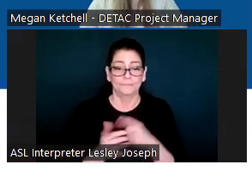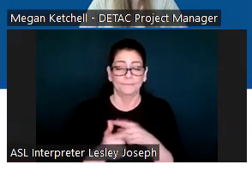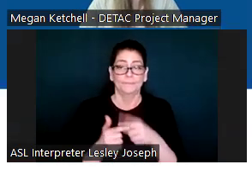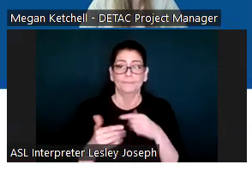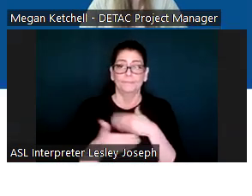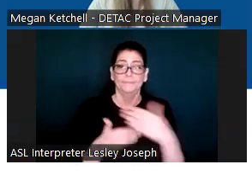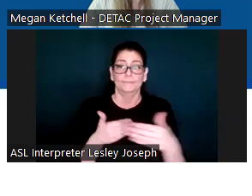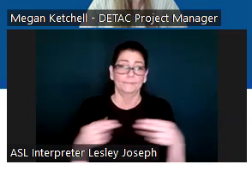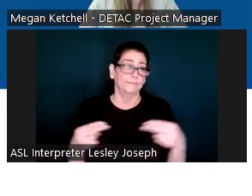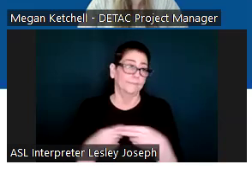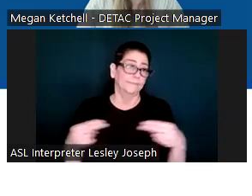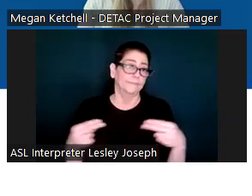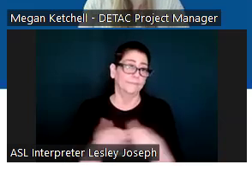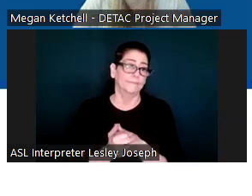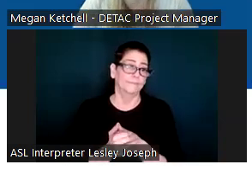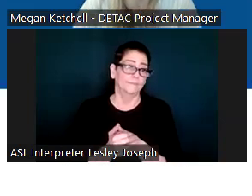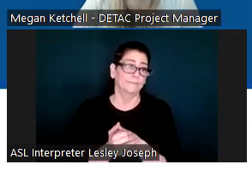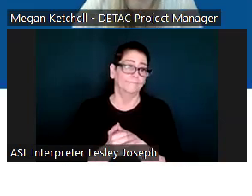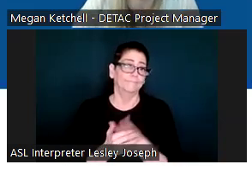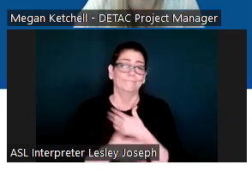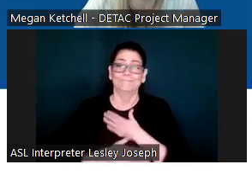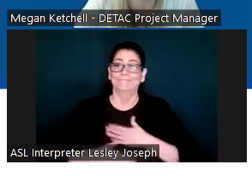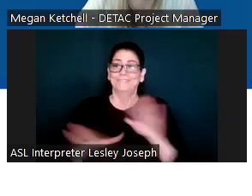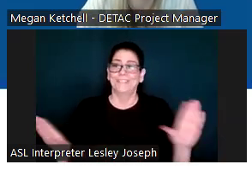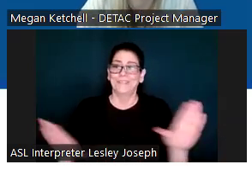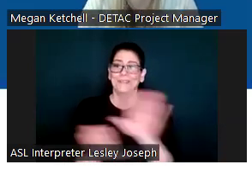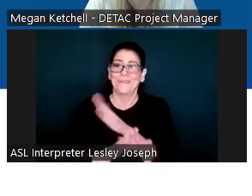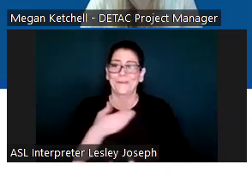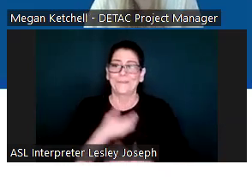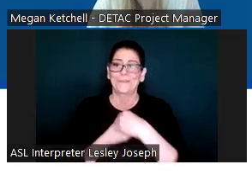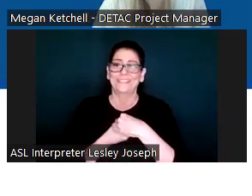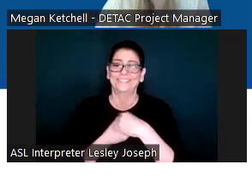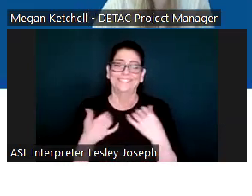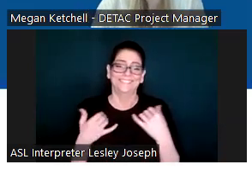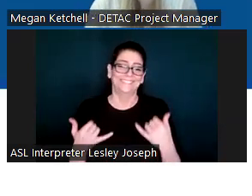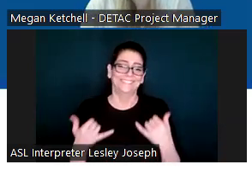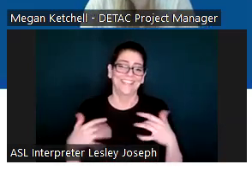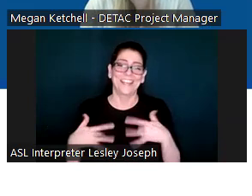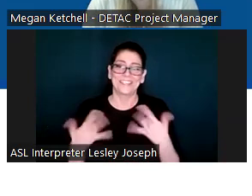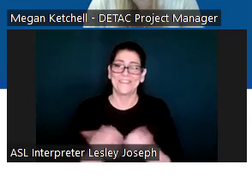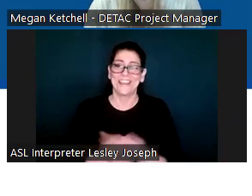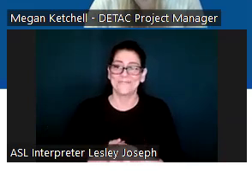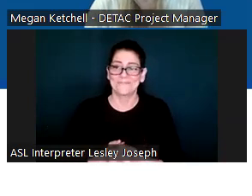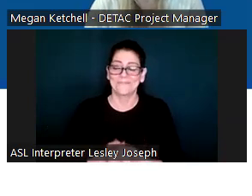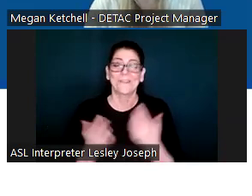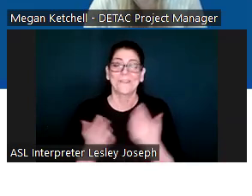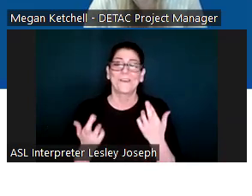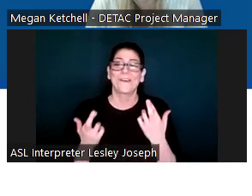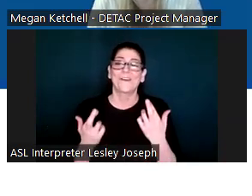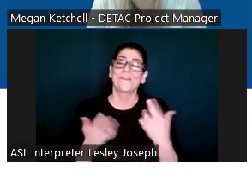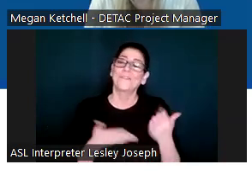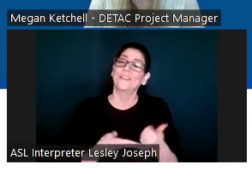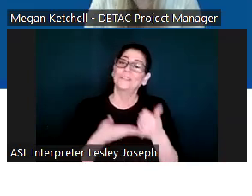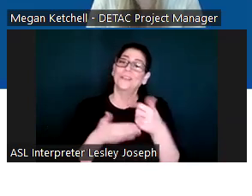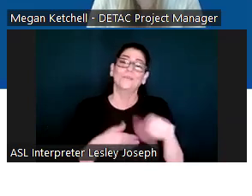slide, we really appreciate your participation in today's event and hope that it was helpful to you